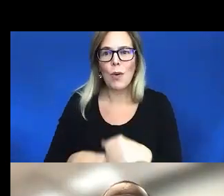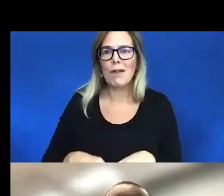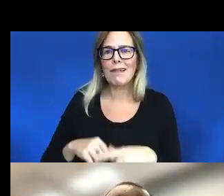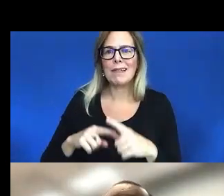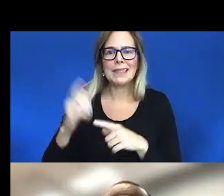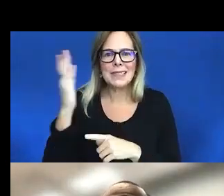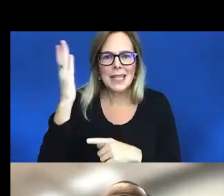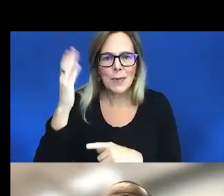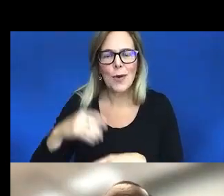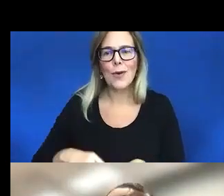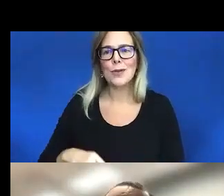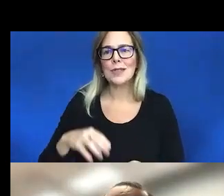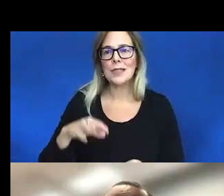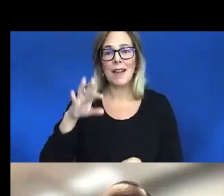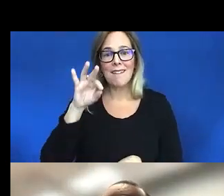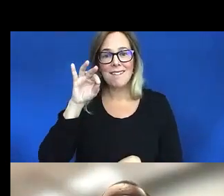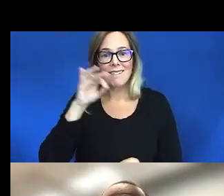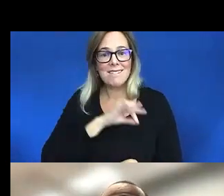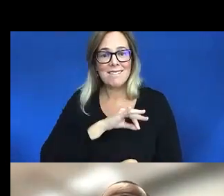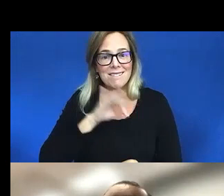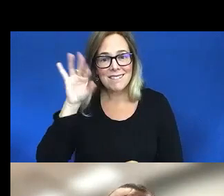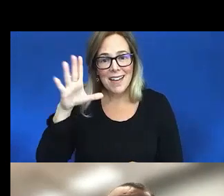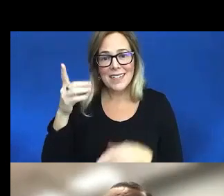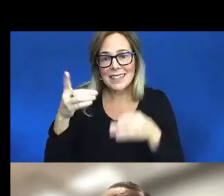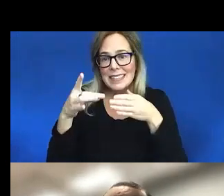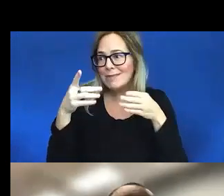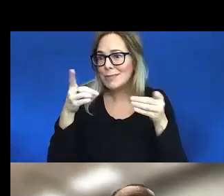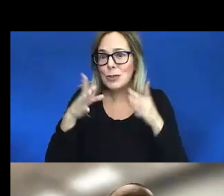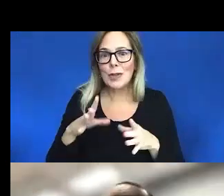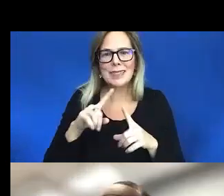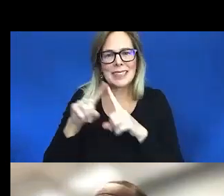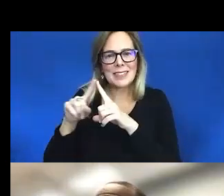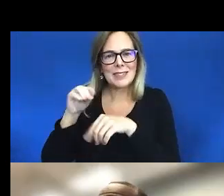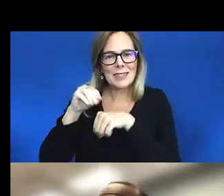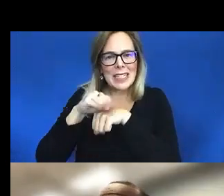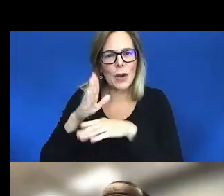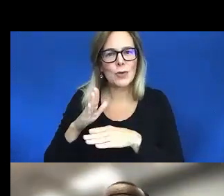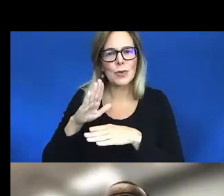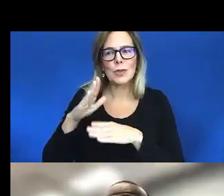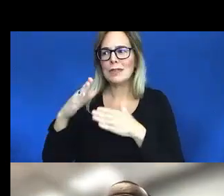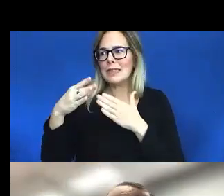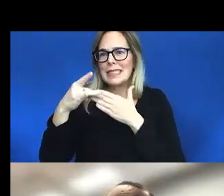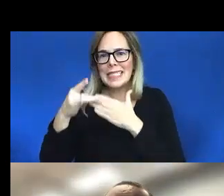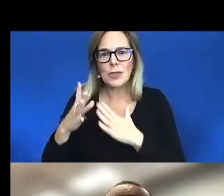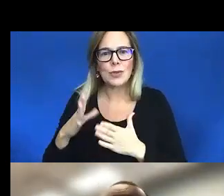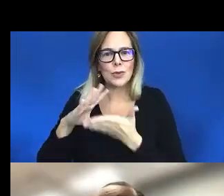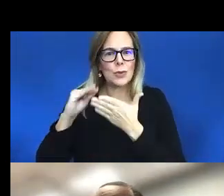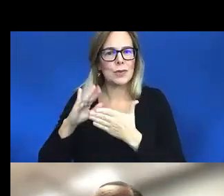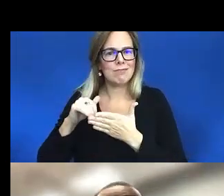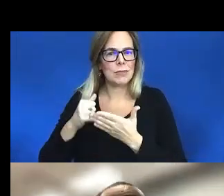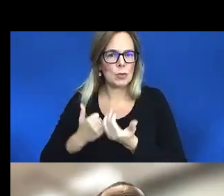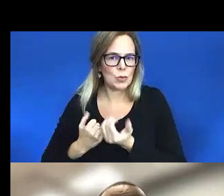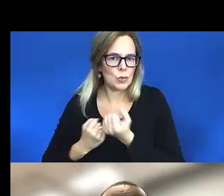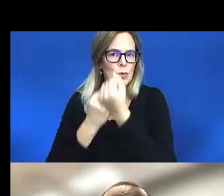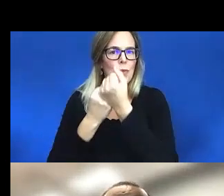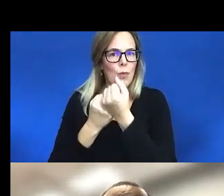Their faculty director and specific counselors and student leadership are all there to support them through these activities.